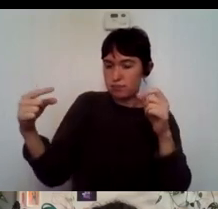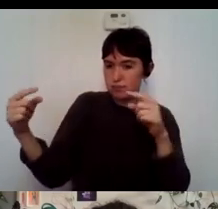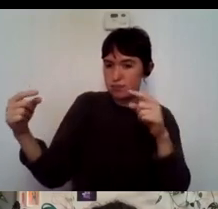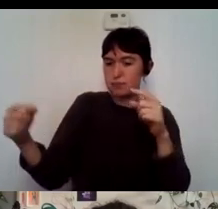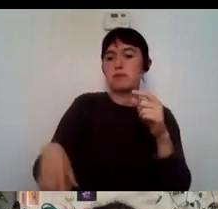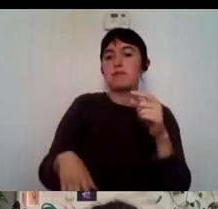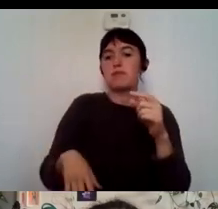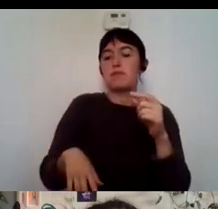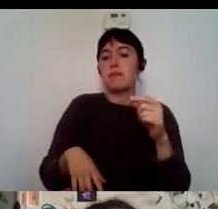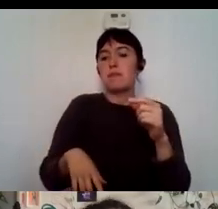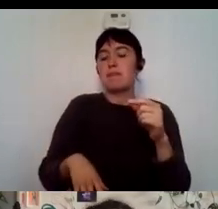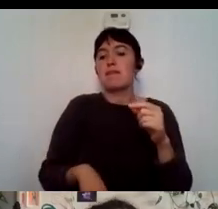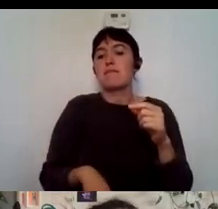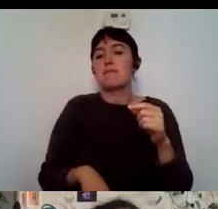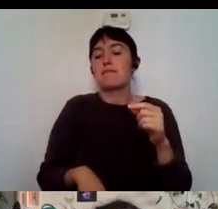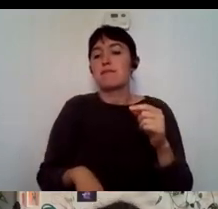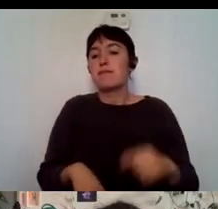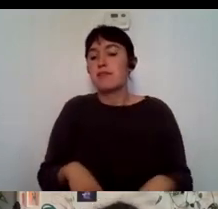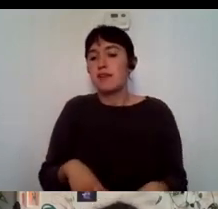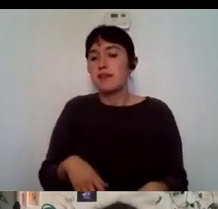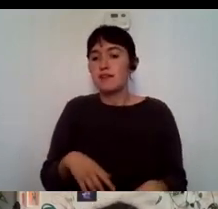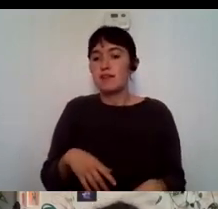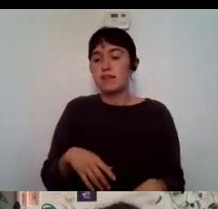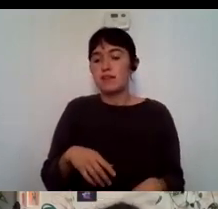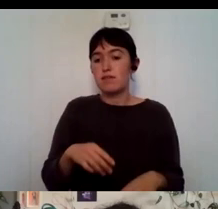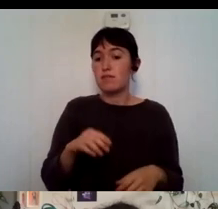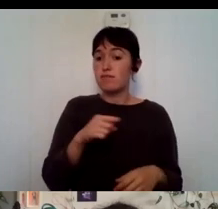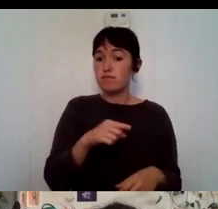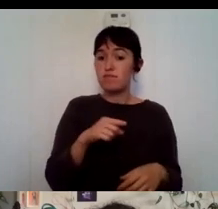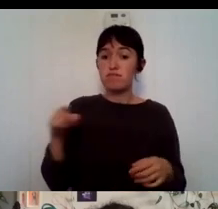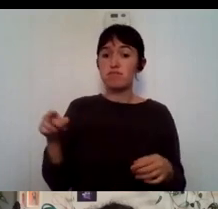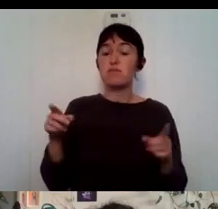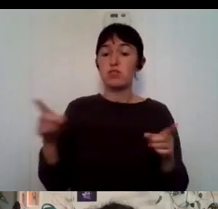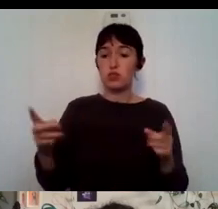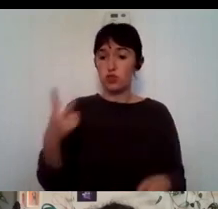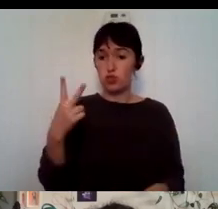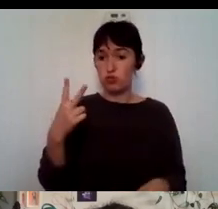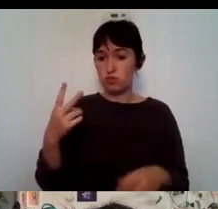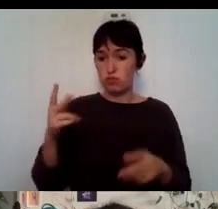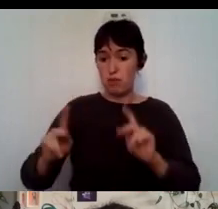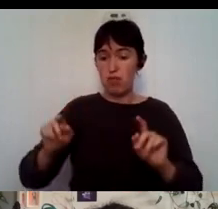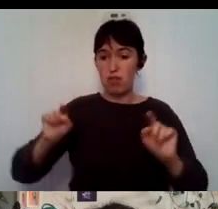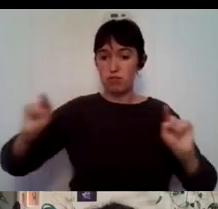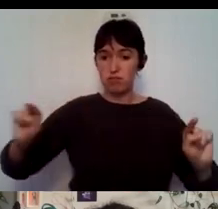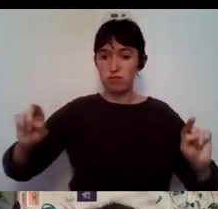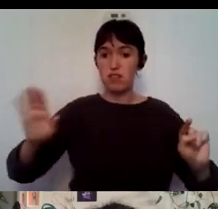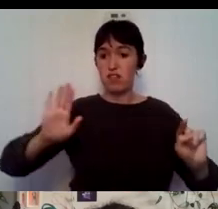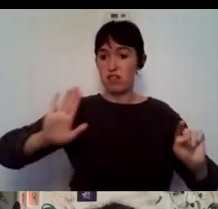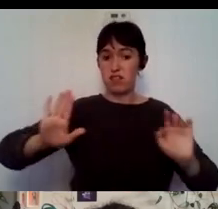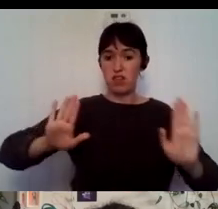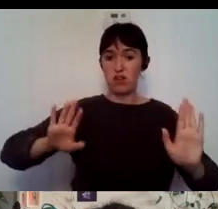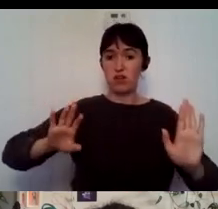oscillations, are the rhythms of the brain similar when you're cooperating successfully? And are they kind of out of